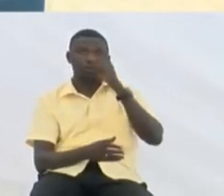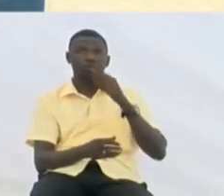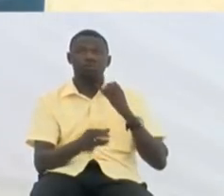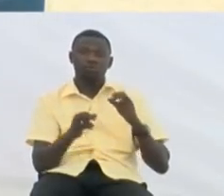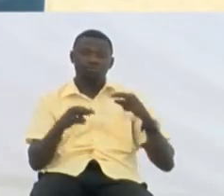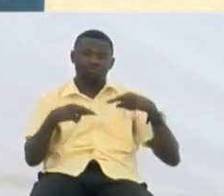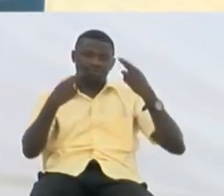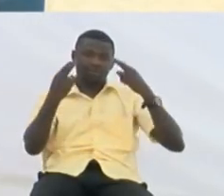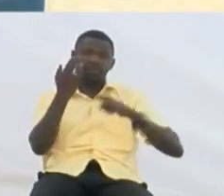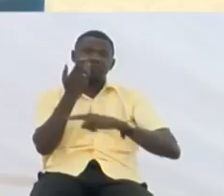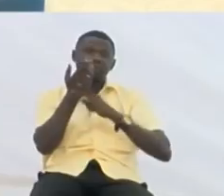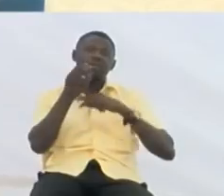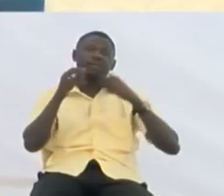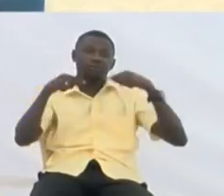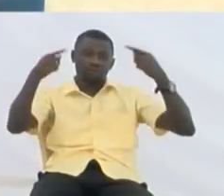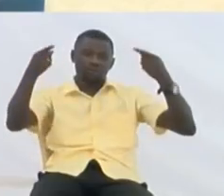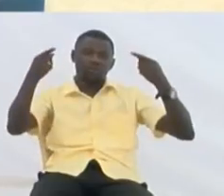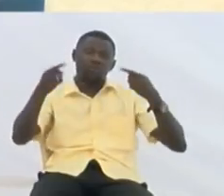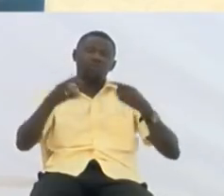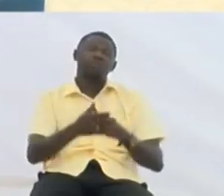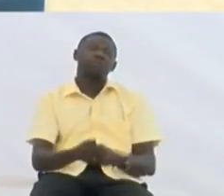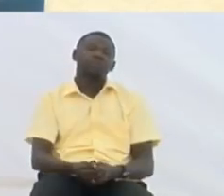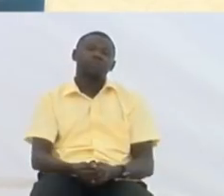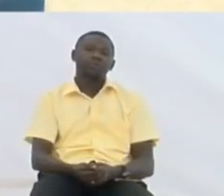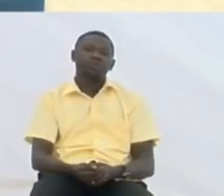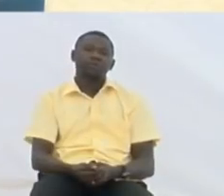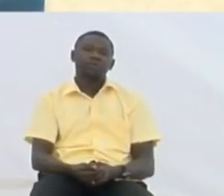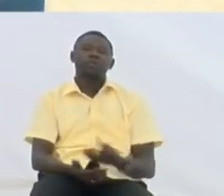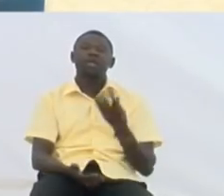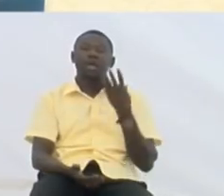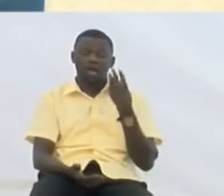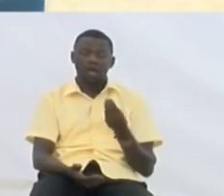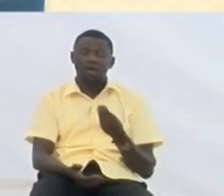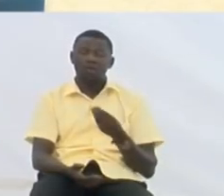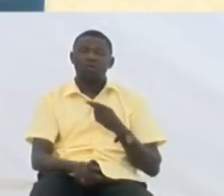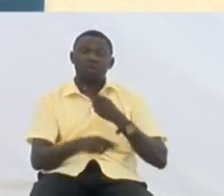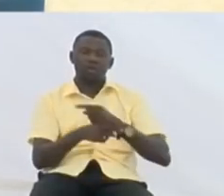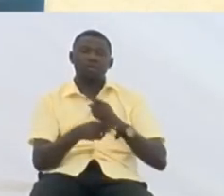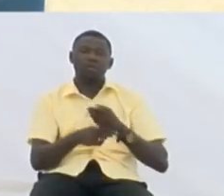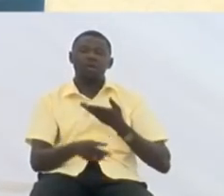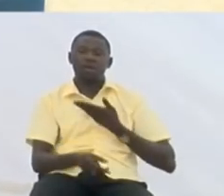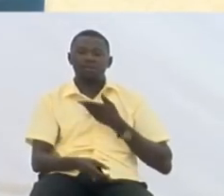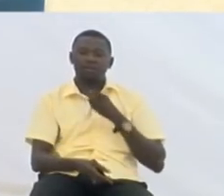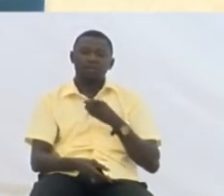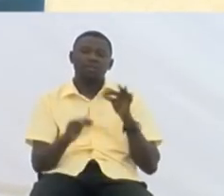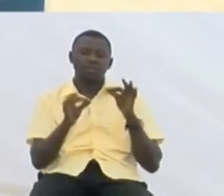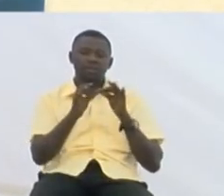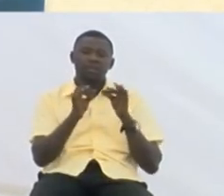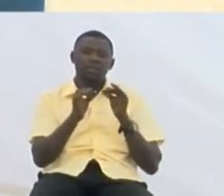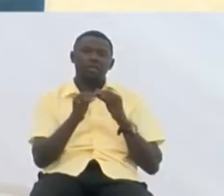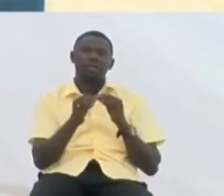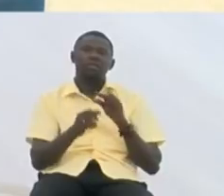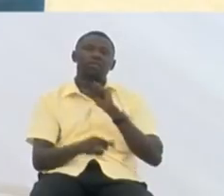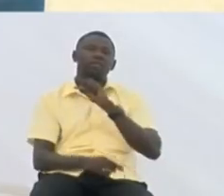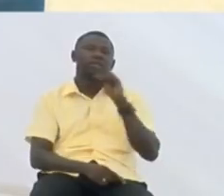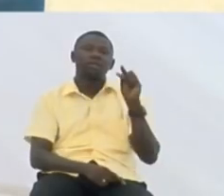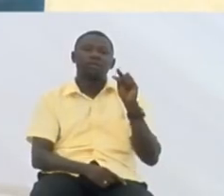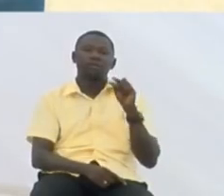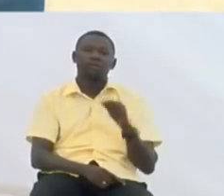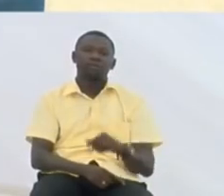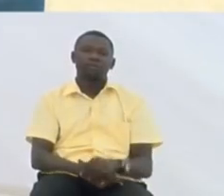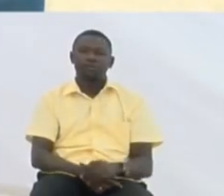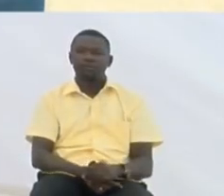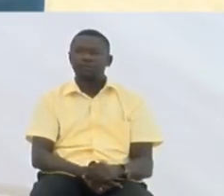Ole ana kambia ni mano turoso. That is why today Gambia has this rice